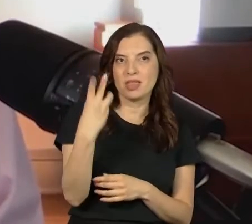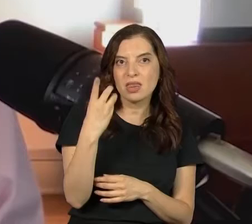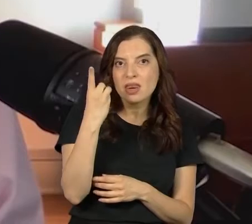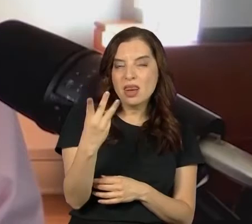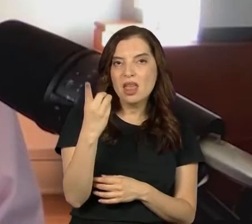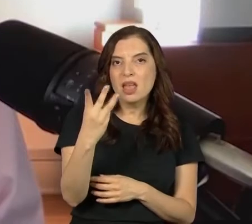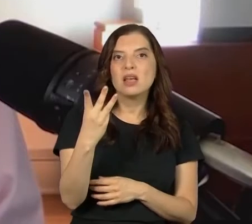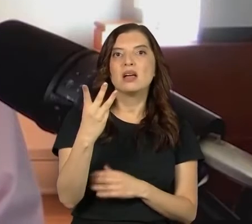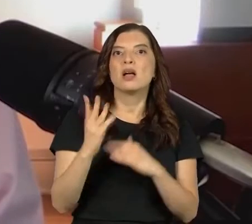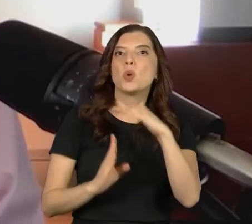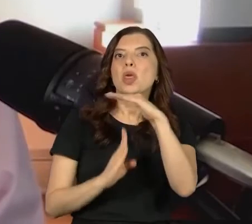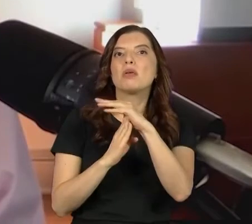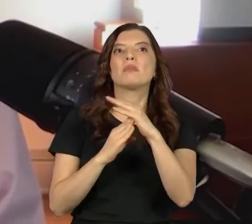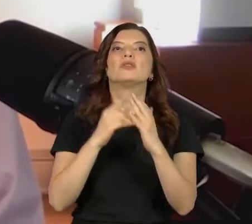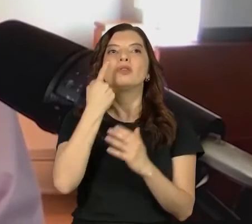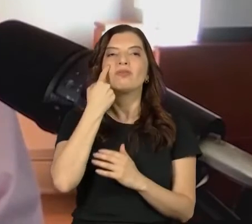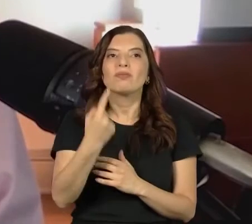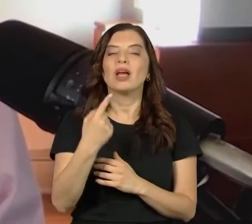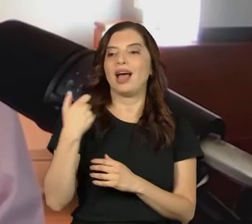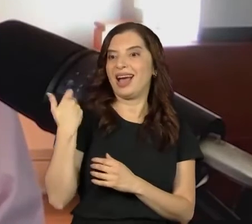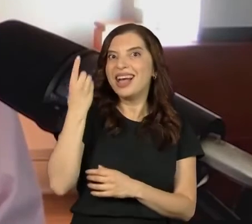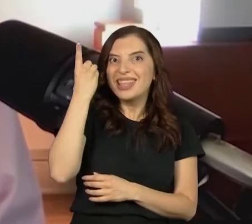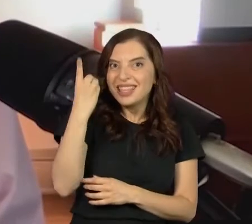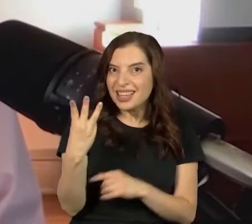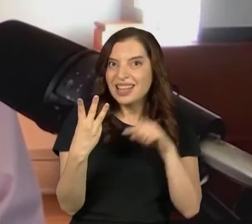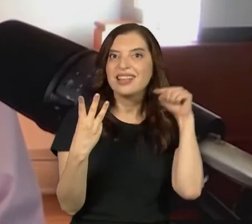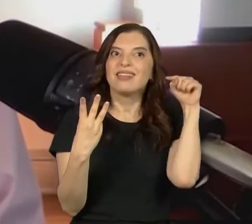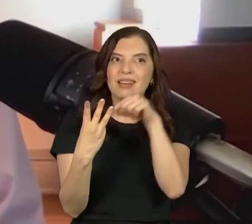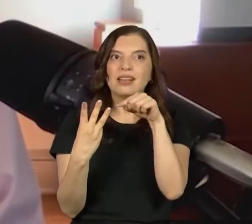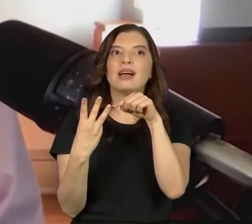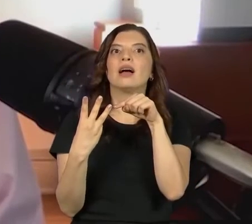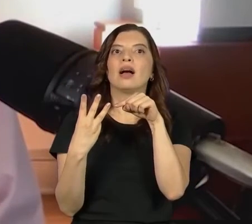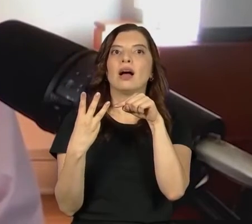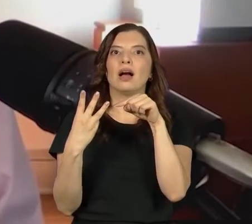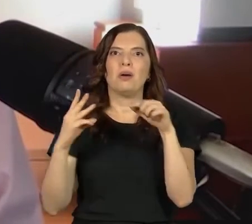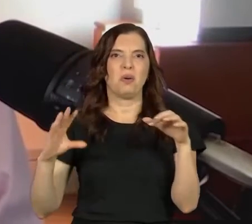is 13. At 13, you're allowed to give away your data